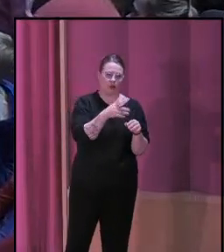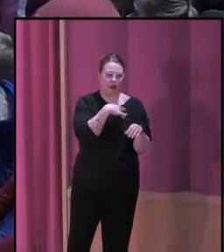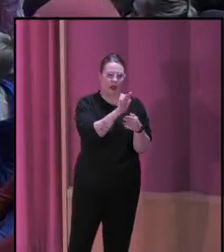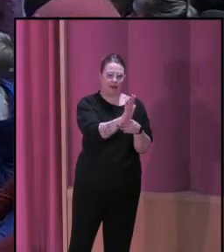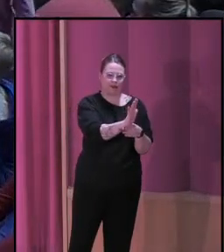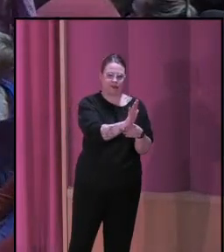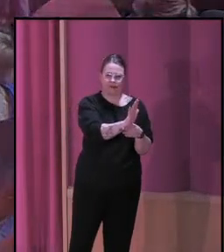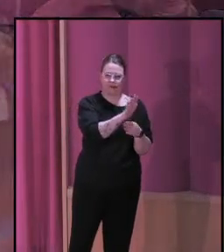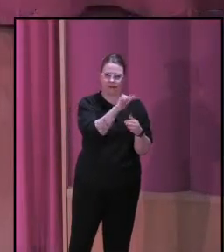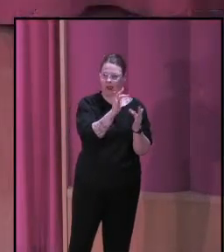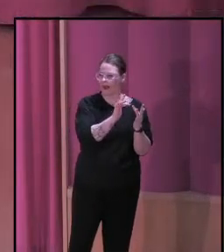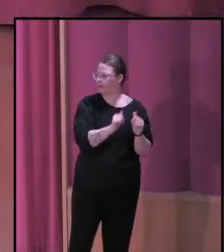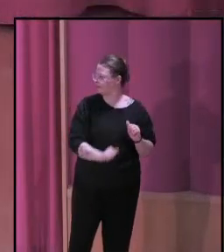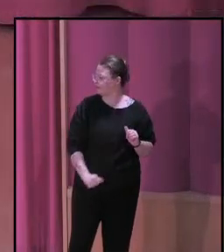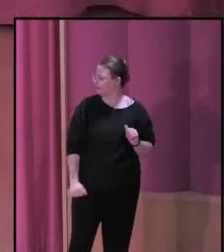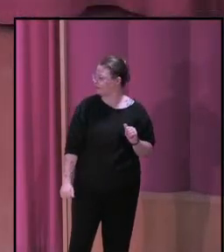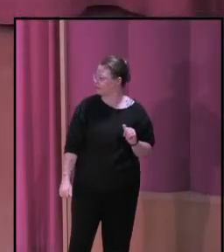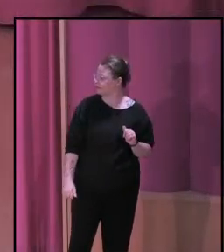DNA.